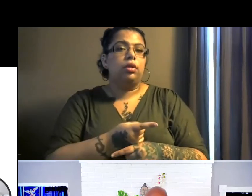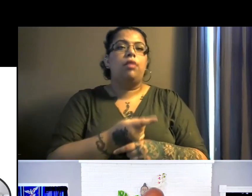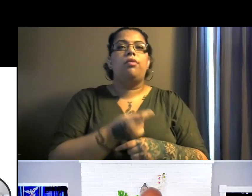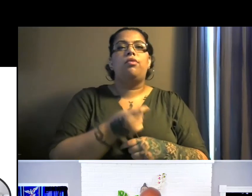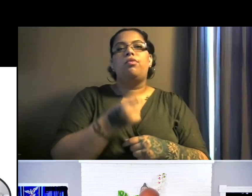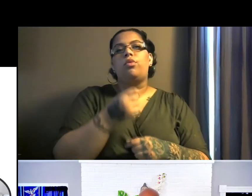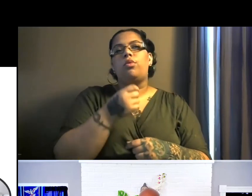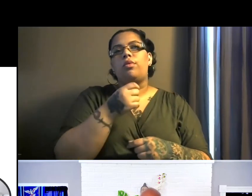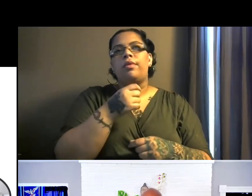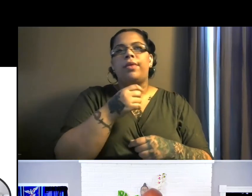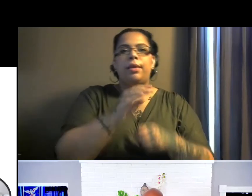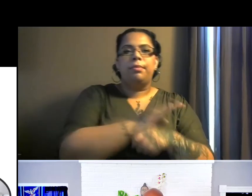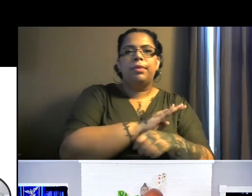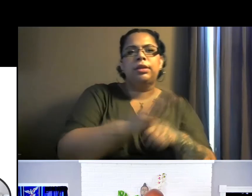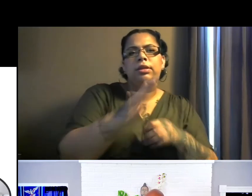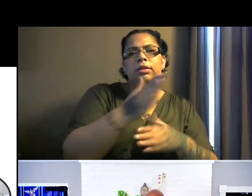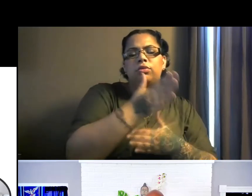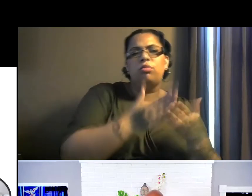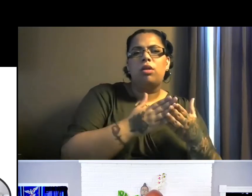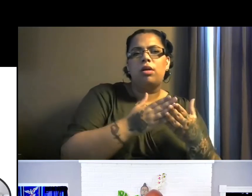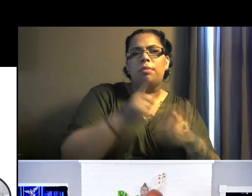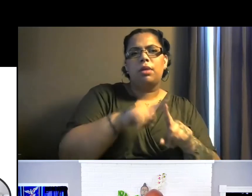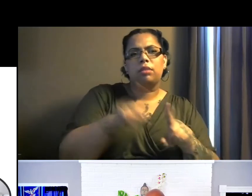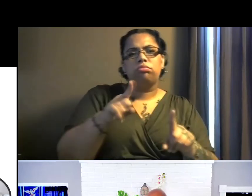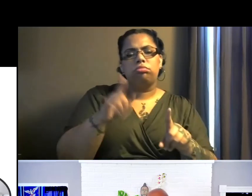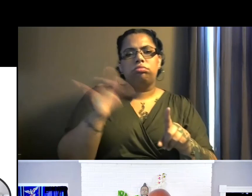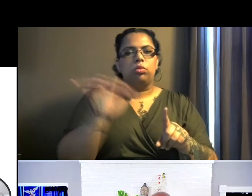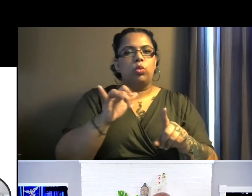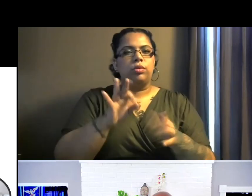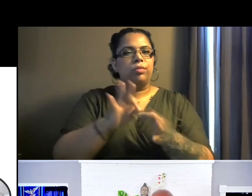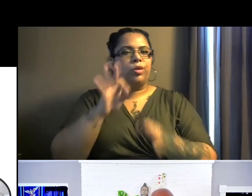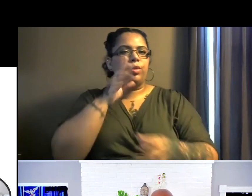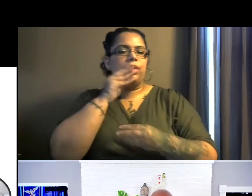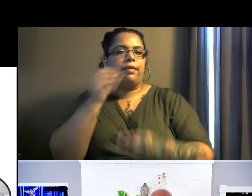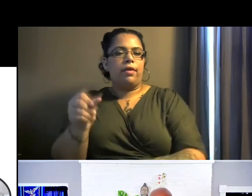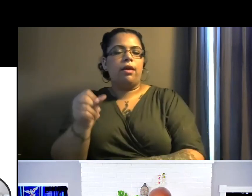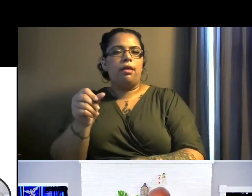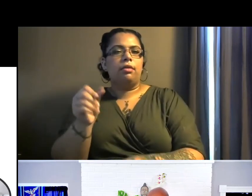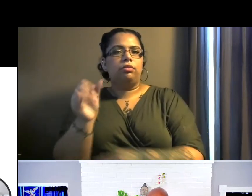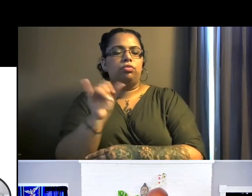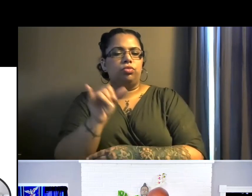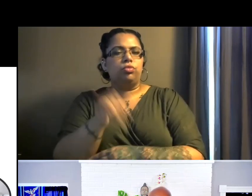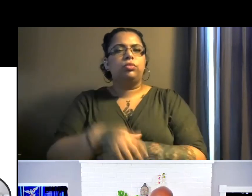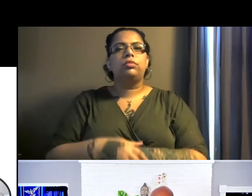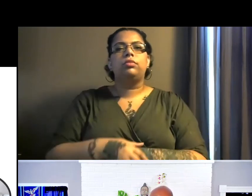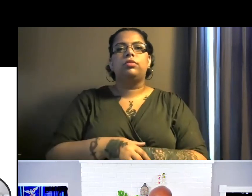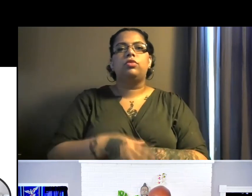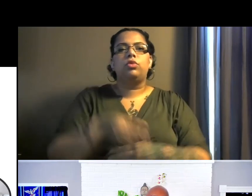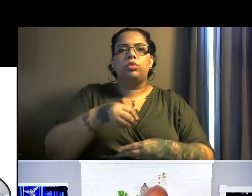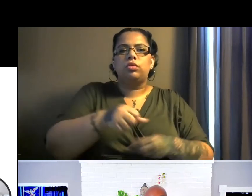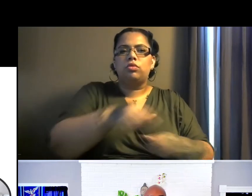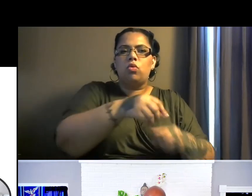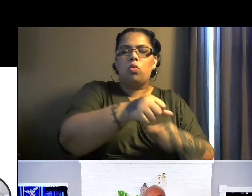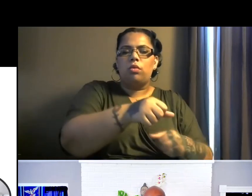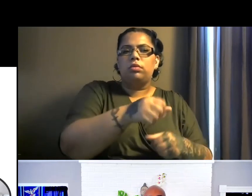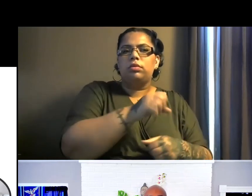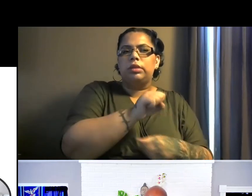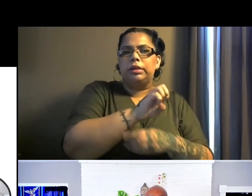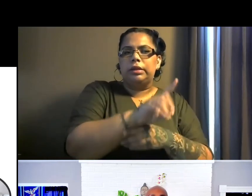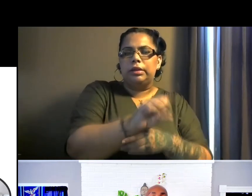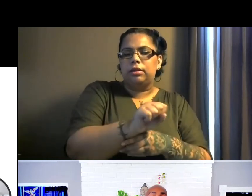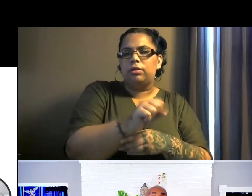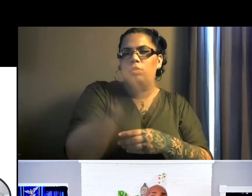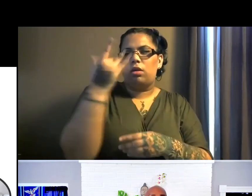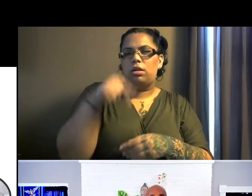aspect, but it's also where you are spiritually fed. Here, where you are sowing seeds so that this community is able to